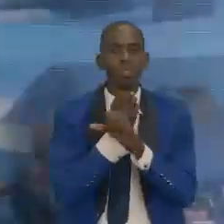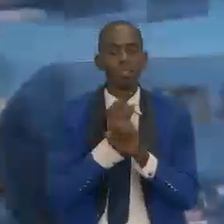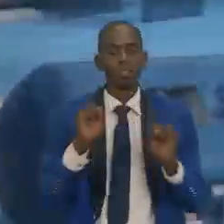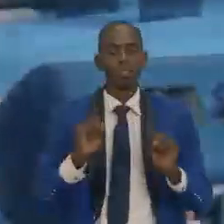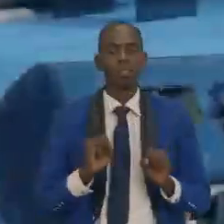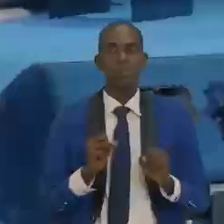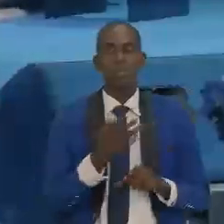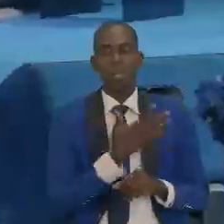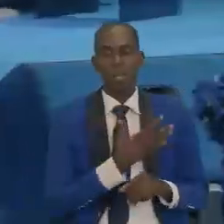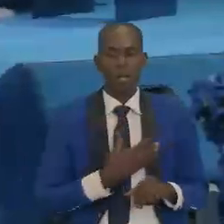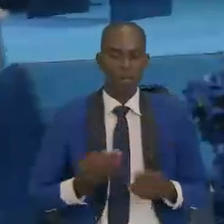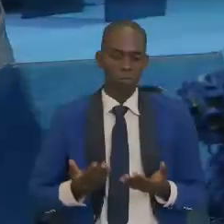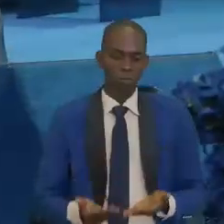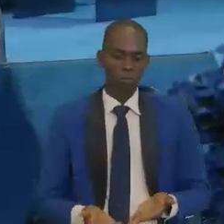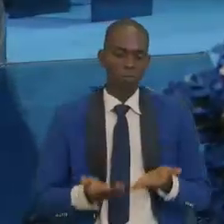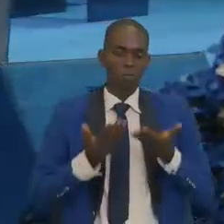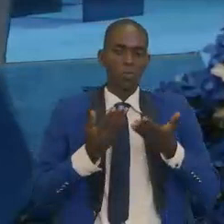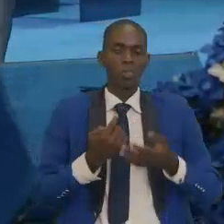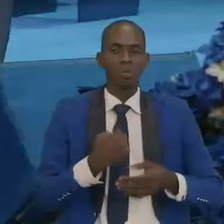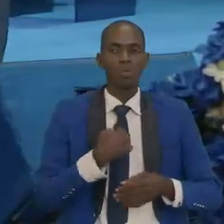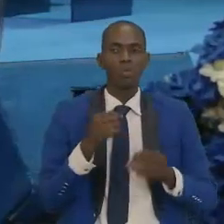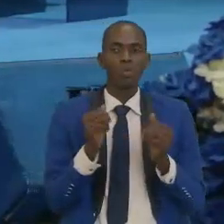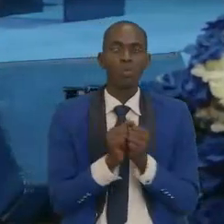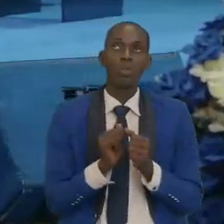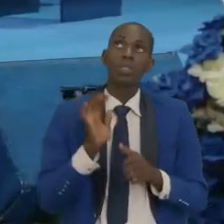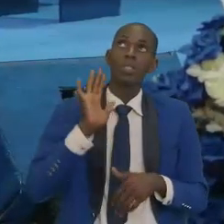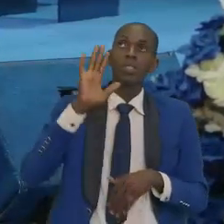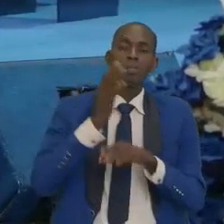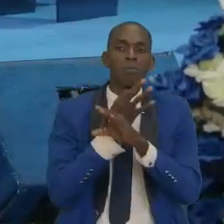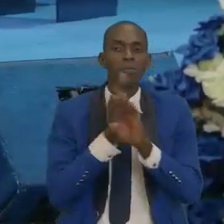and uphold me with thy free spirit.